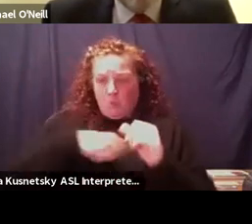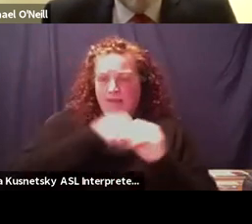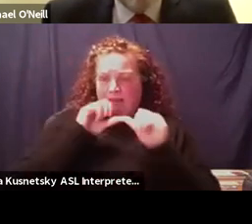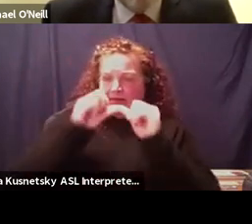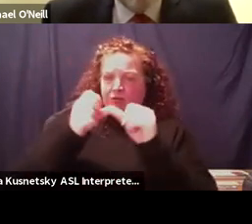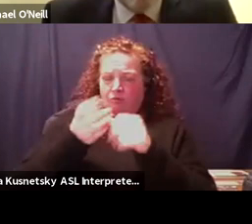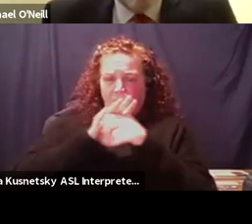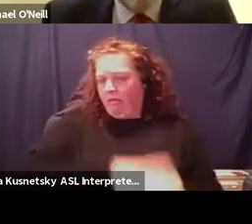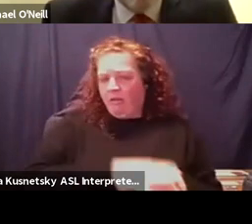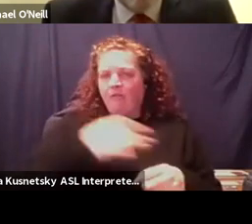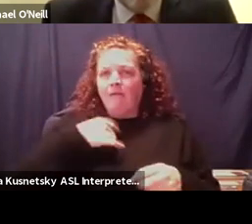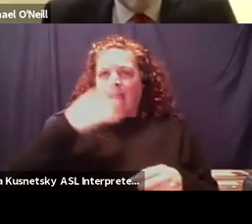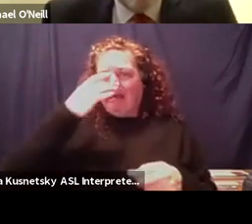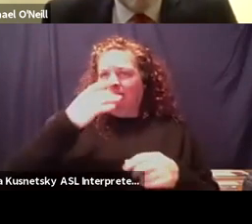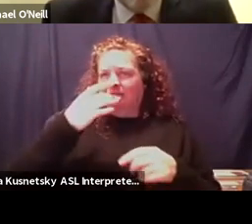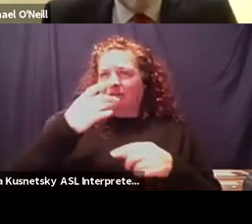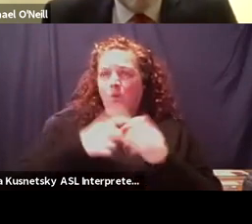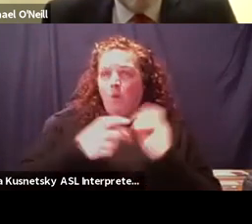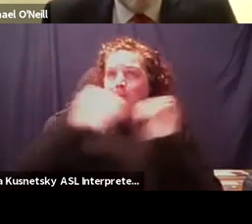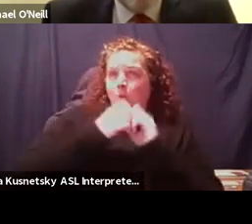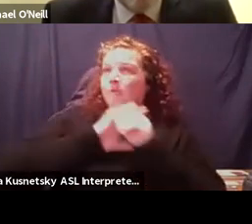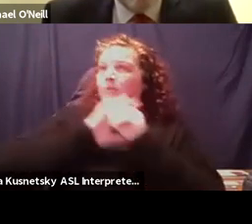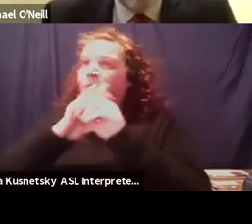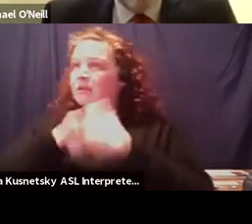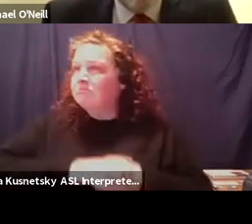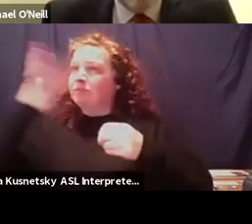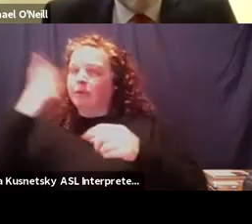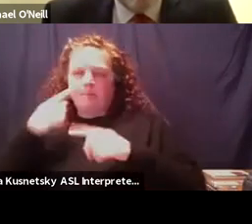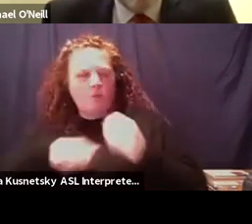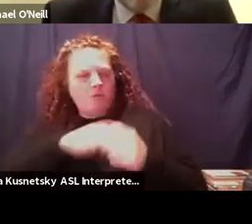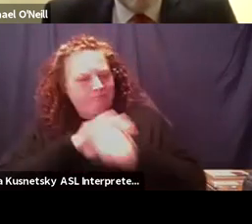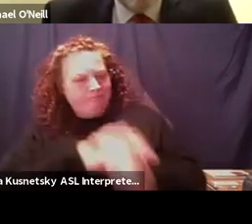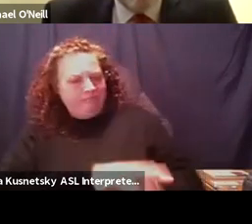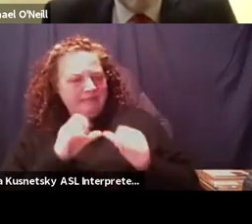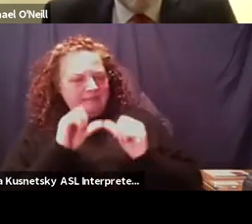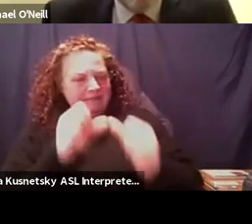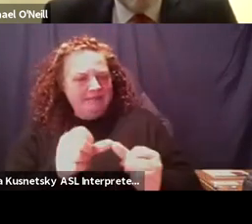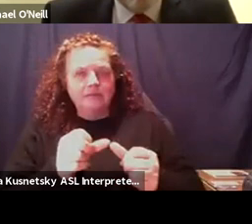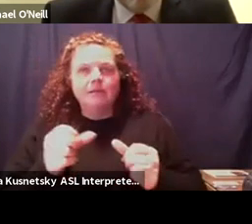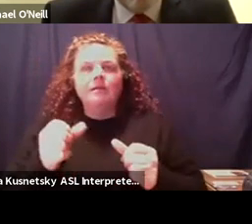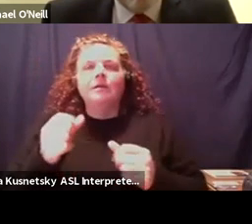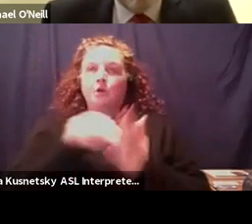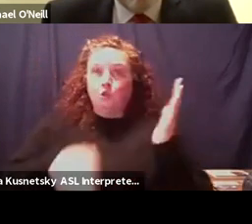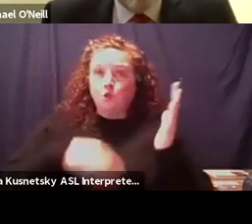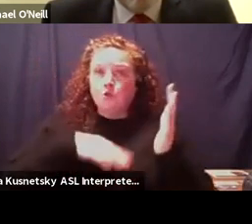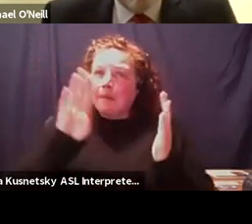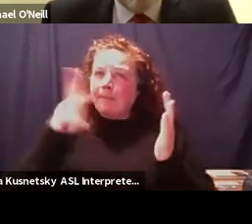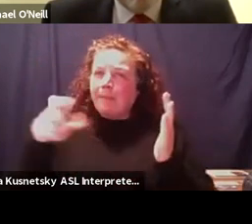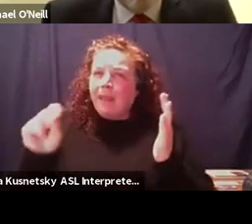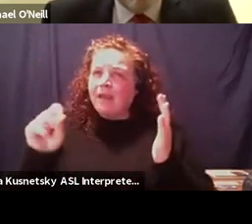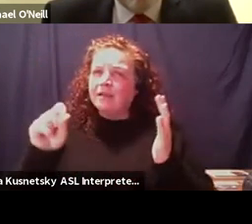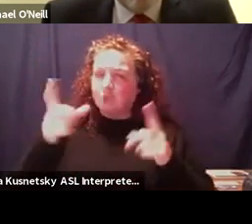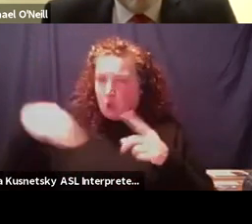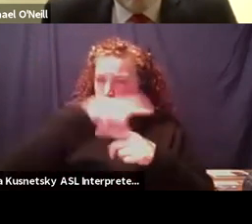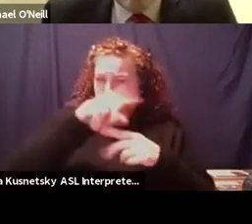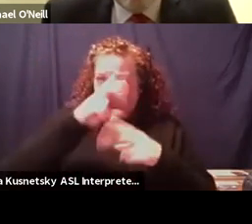these meetings without much pushback from what I would say is the most important group of all, the students of BPS. Are we not the same kids that you call